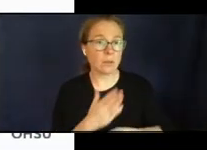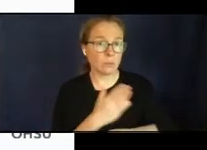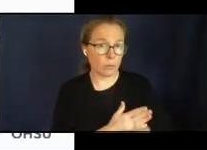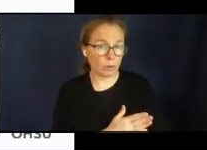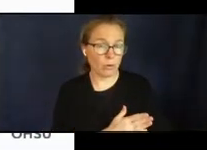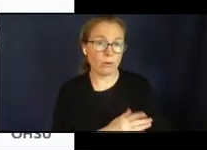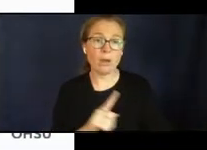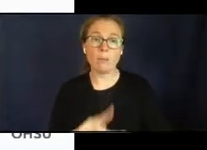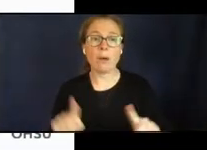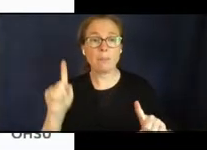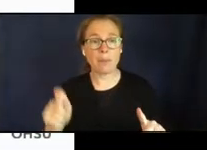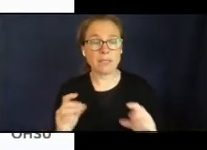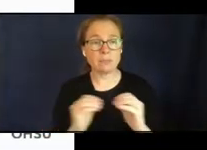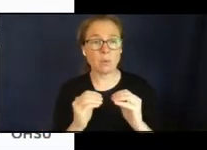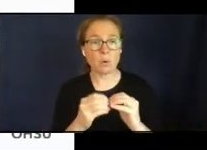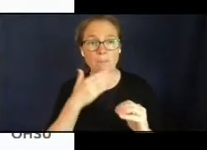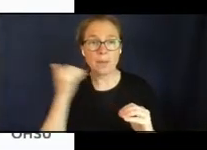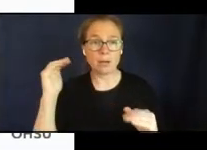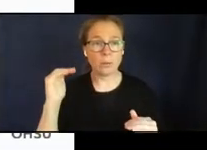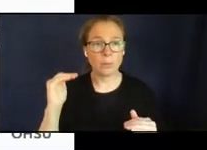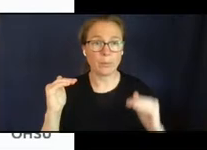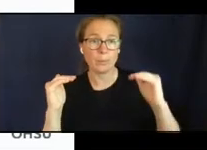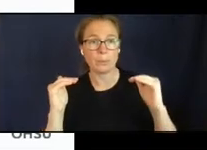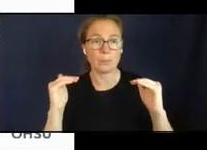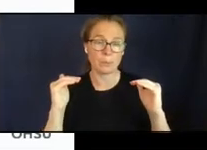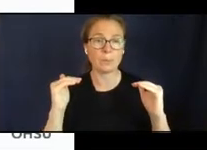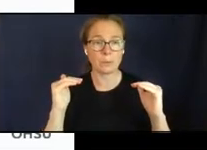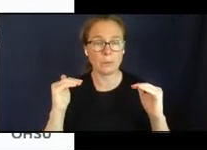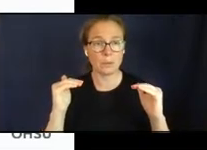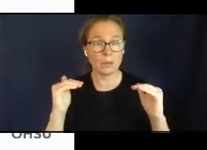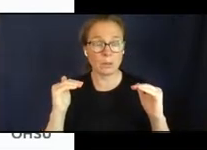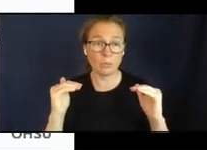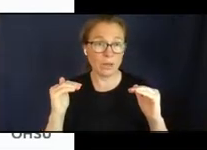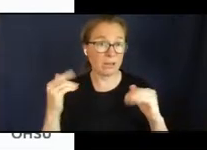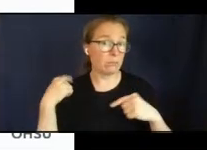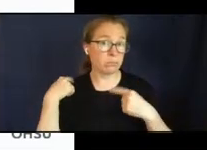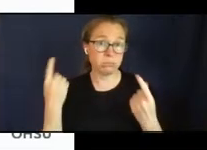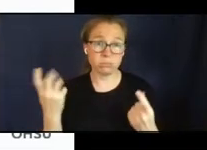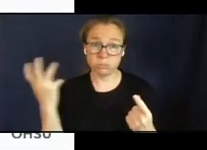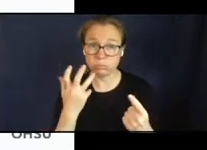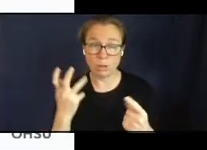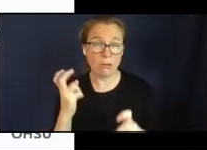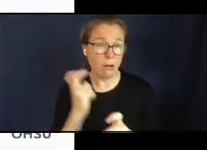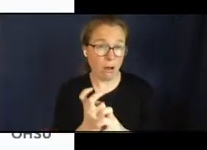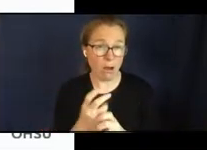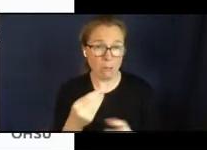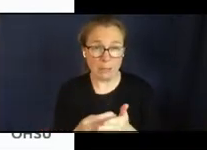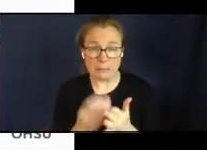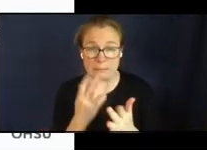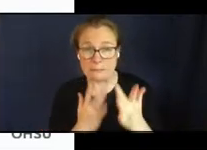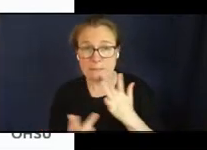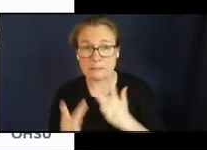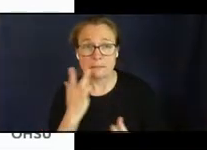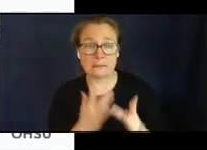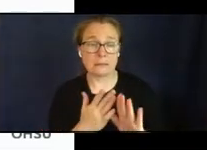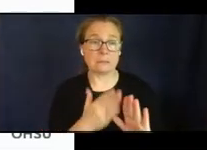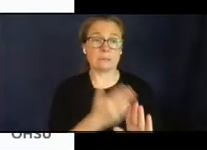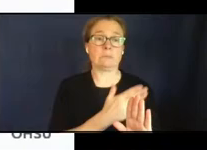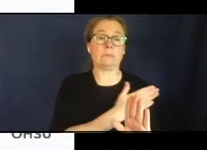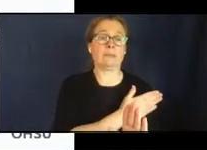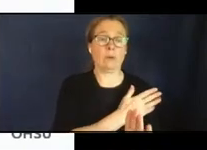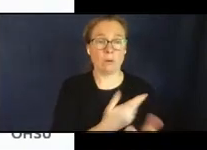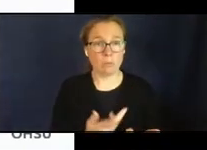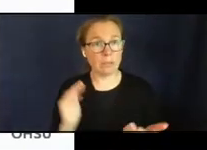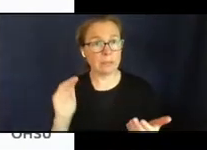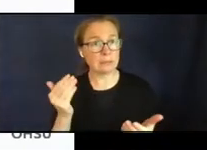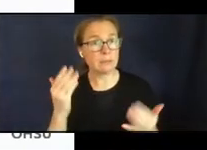they were, but I don't want to discount the fact that it was tough tightening over the early part of this, and we seem to be in a good, strong